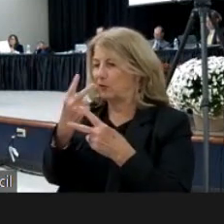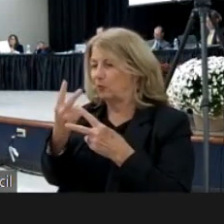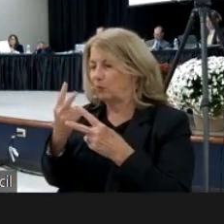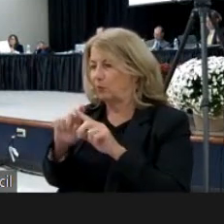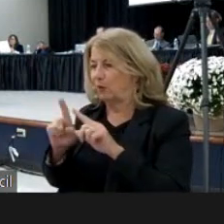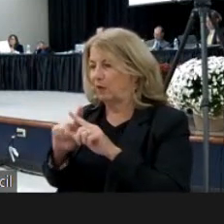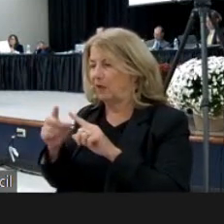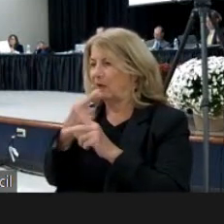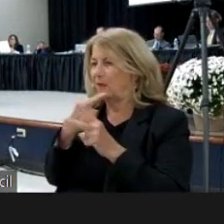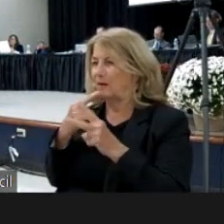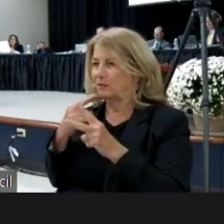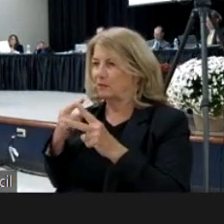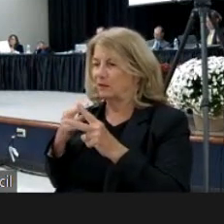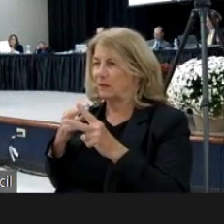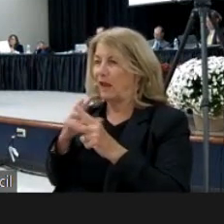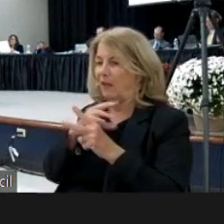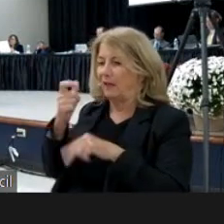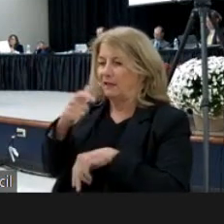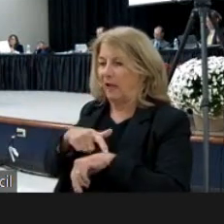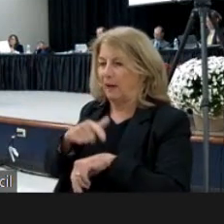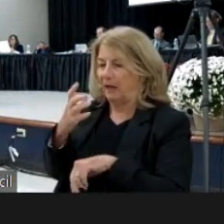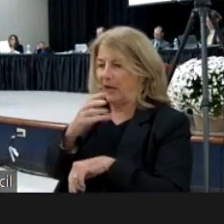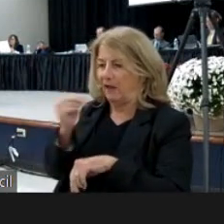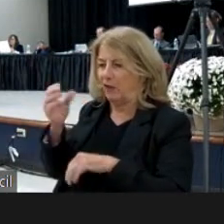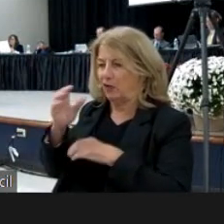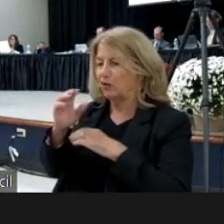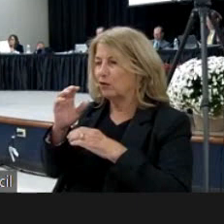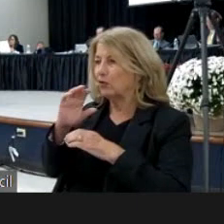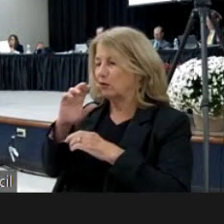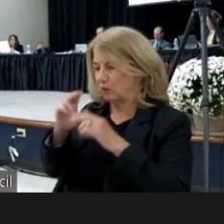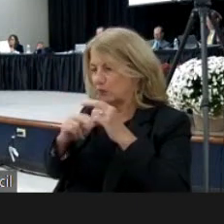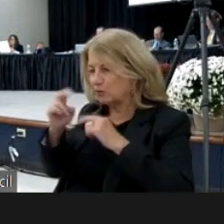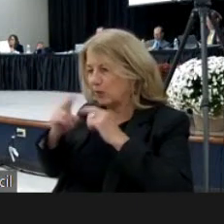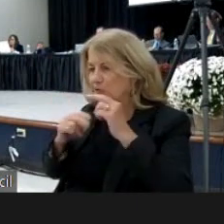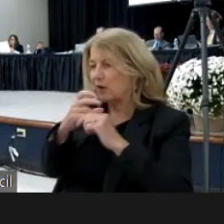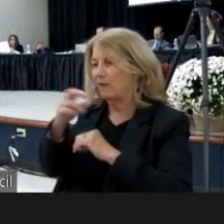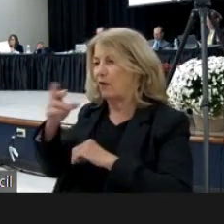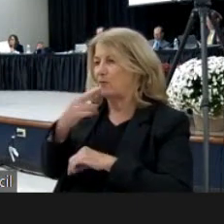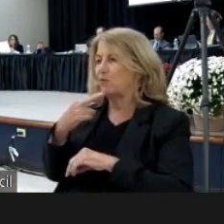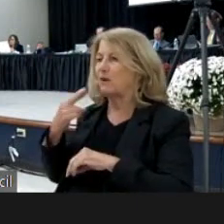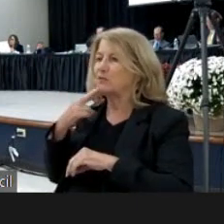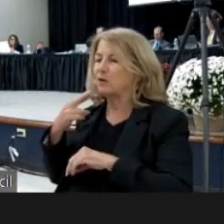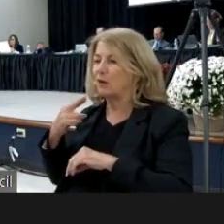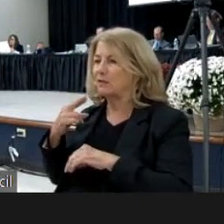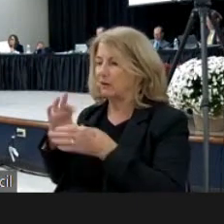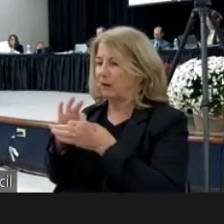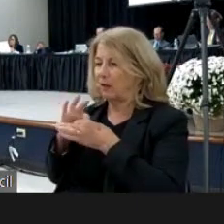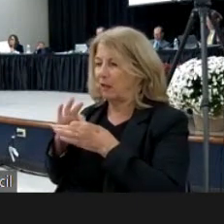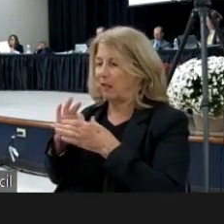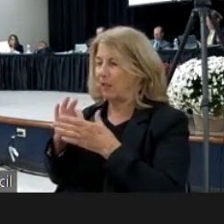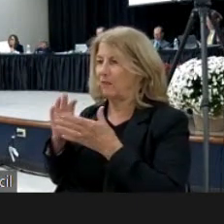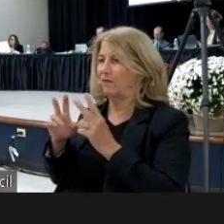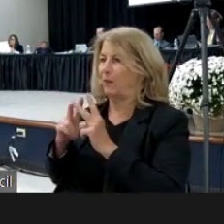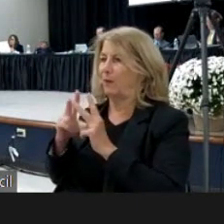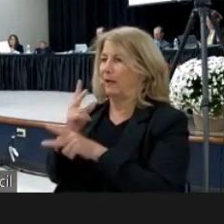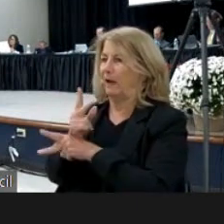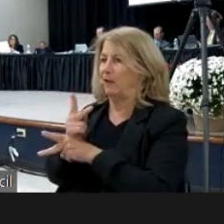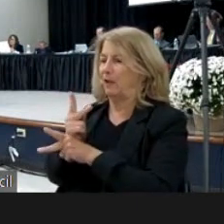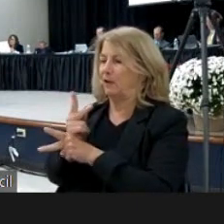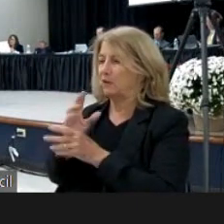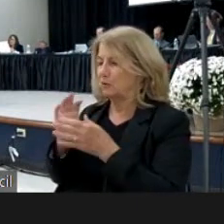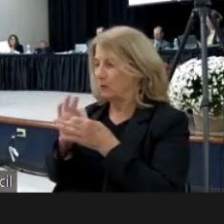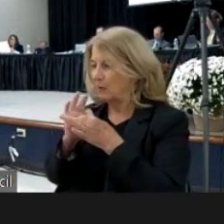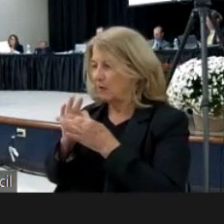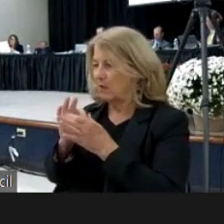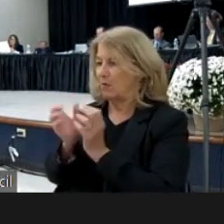the timing of the construction of those restaurants are being coordinated very carefully. You can imagine to be coordinated with